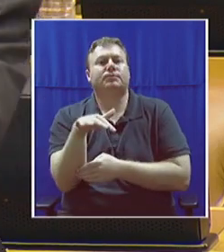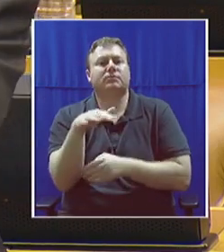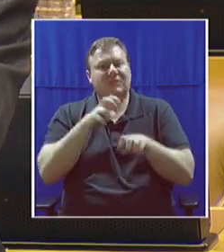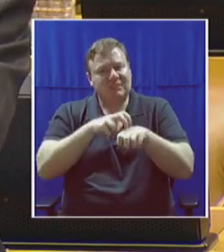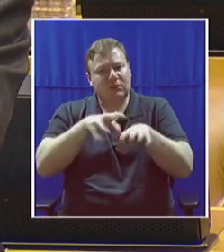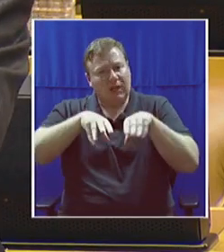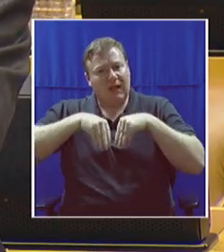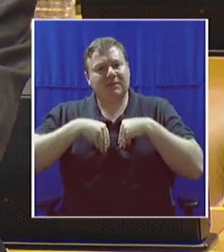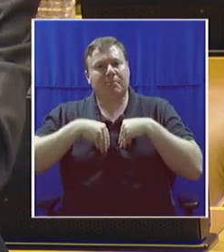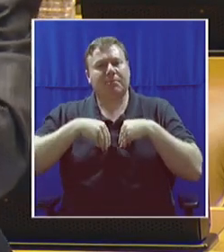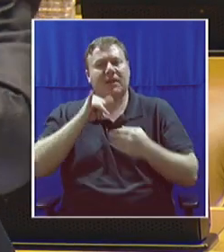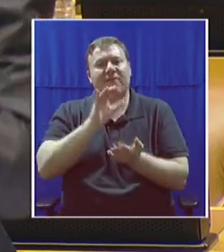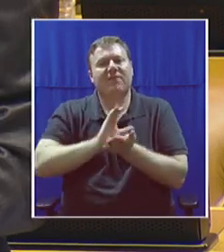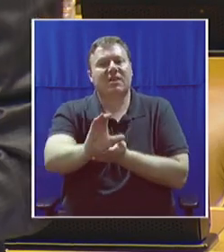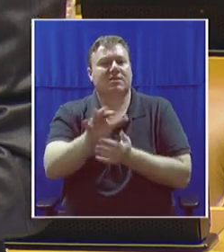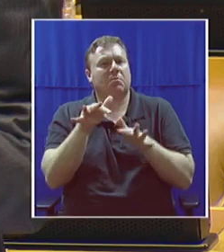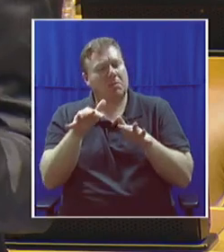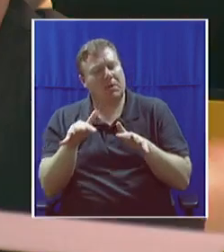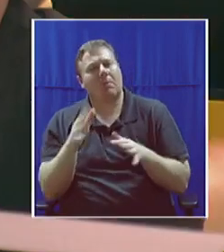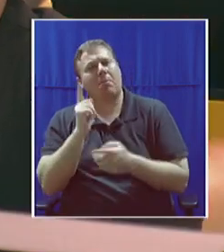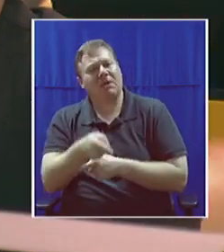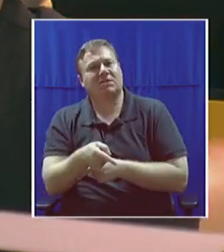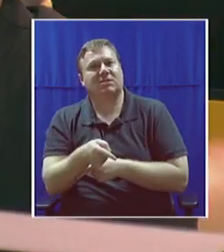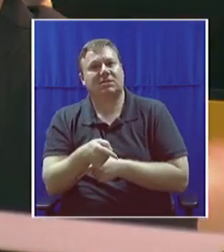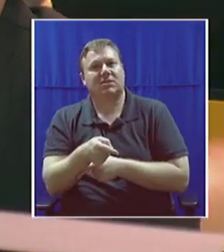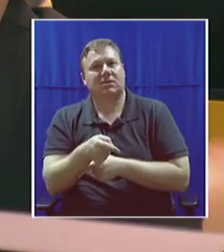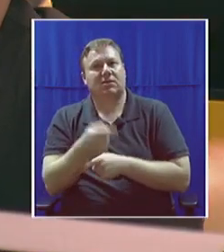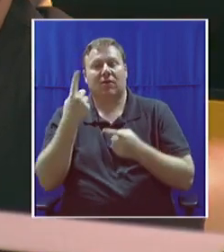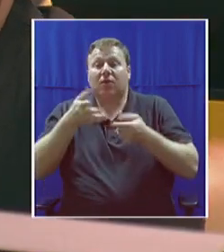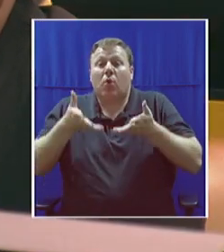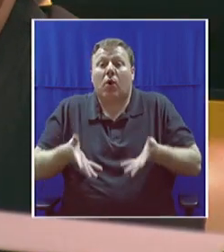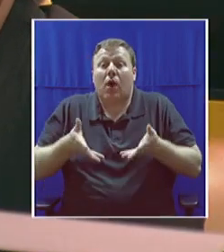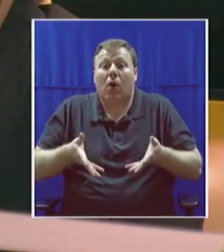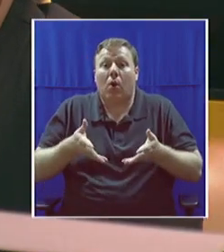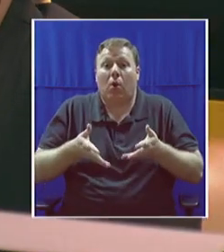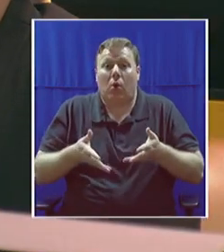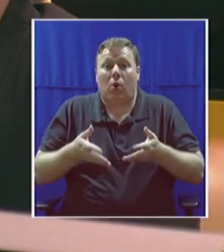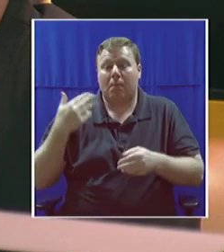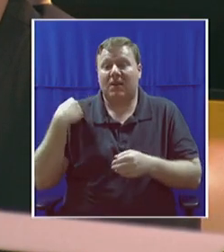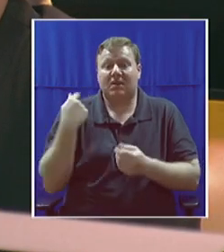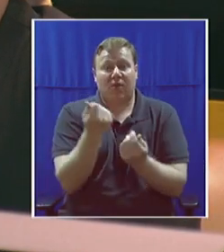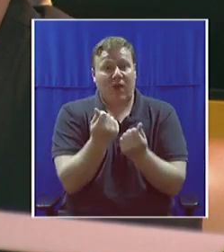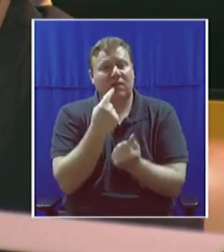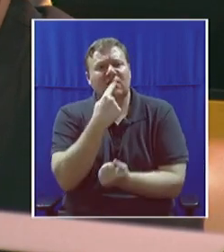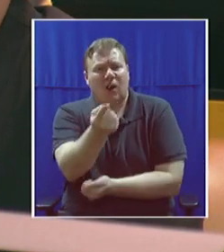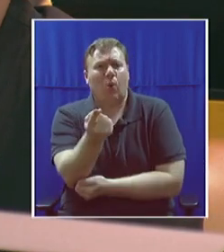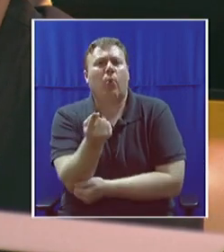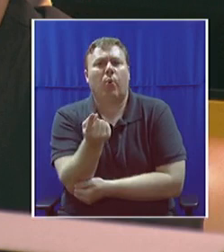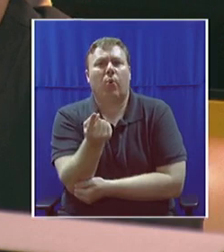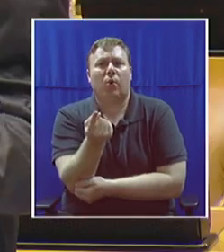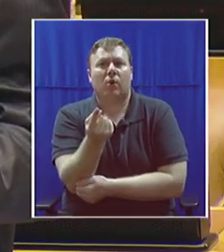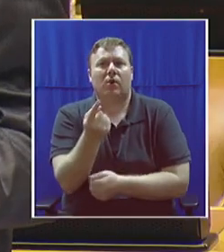have to invest in our people for now you know that Minister of Finance will tell you that our uh